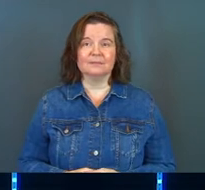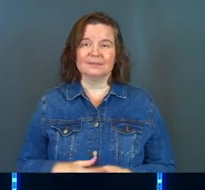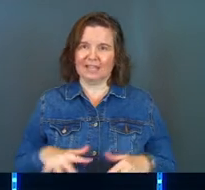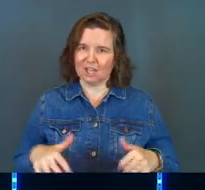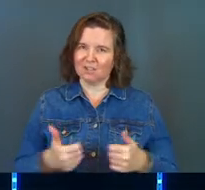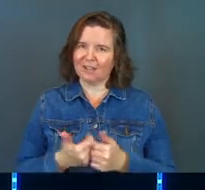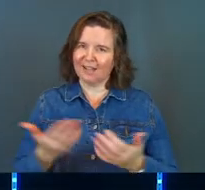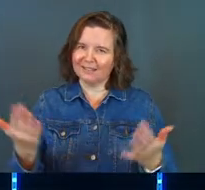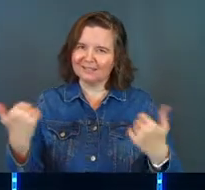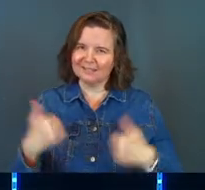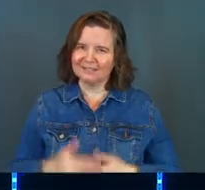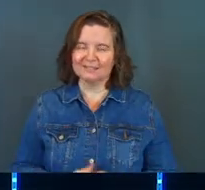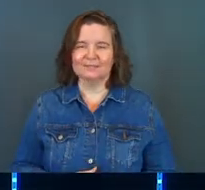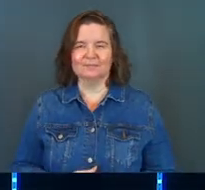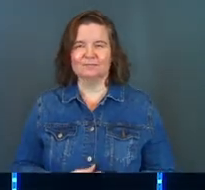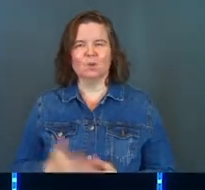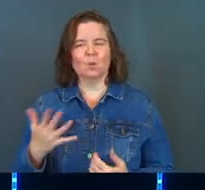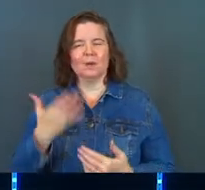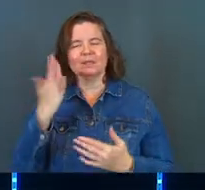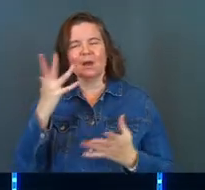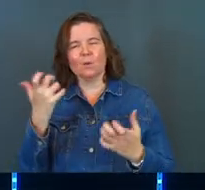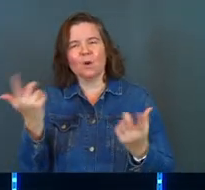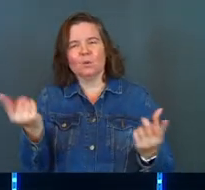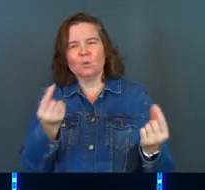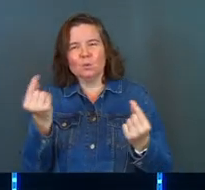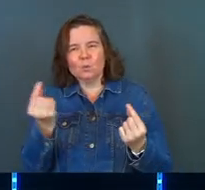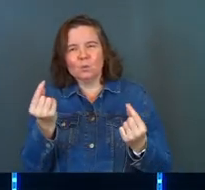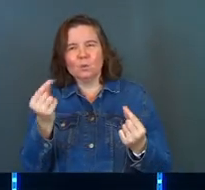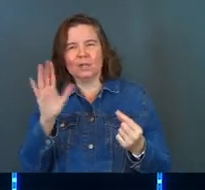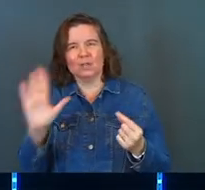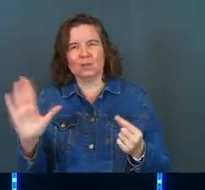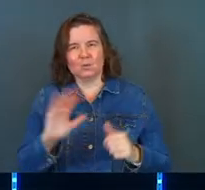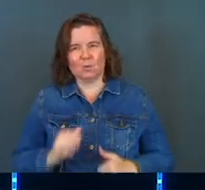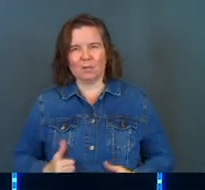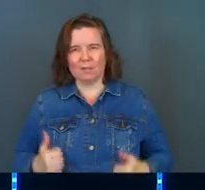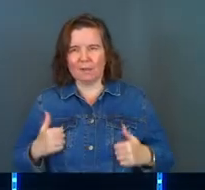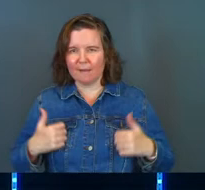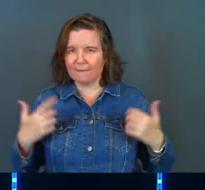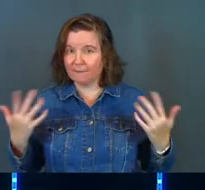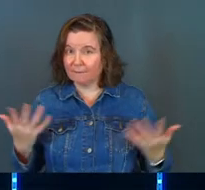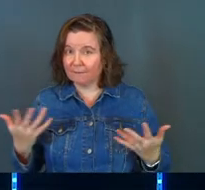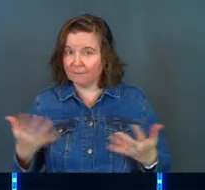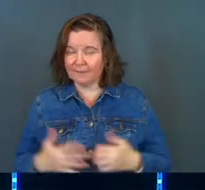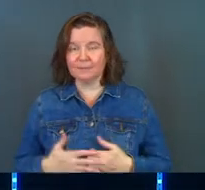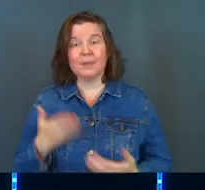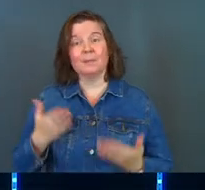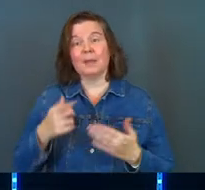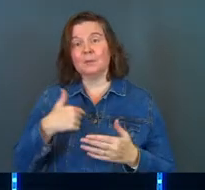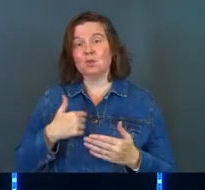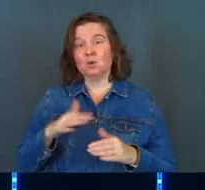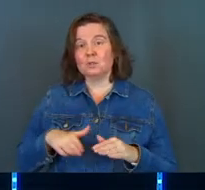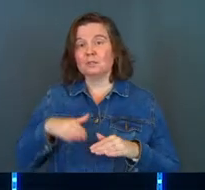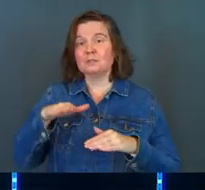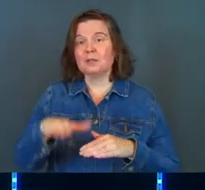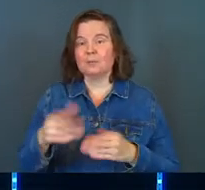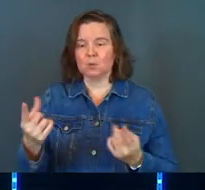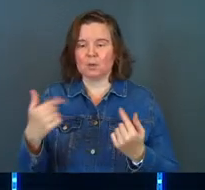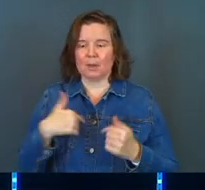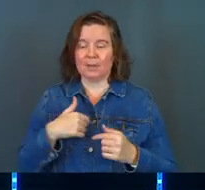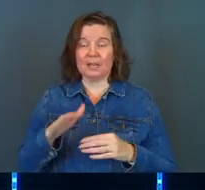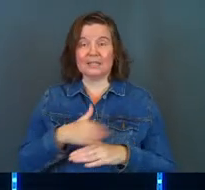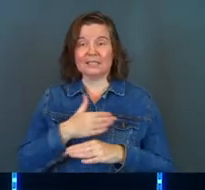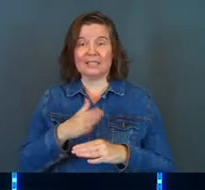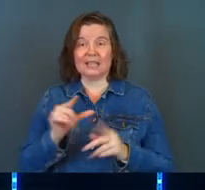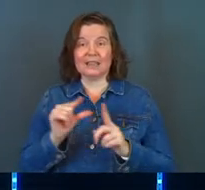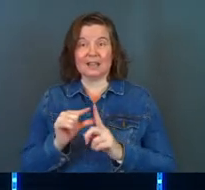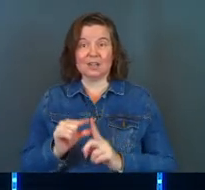Get challenged. What does God want to do in your life? Maybe your step is you're going to come and you're going to